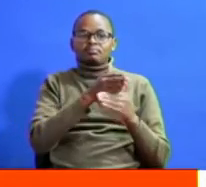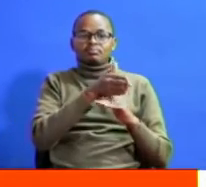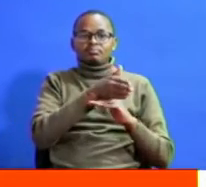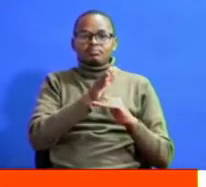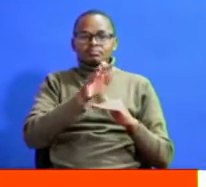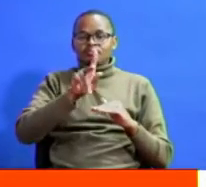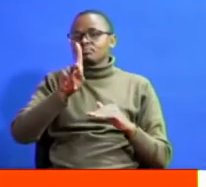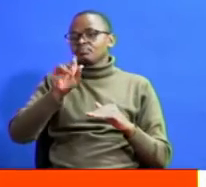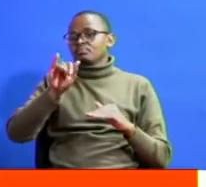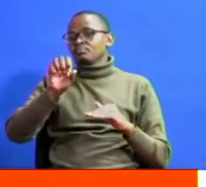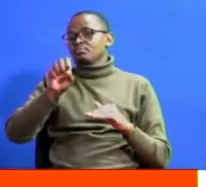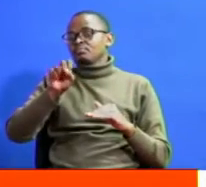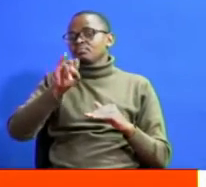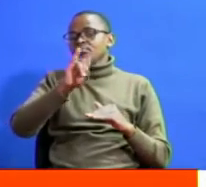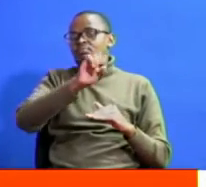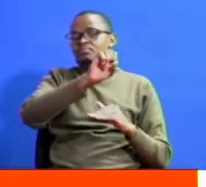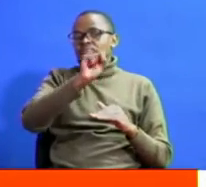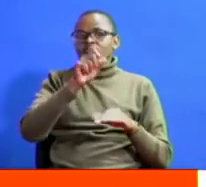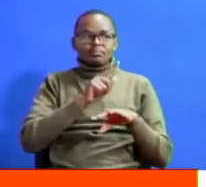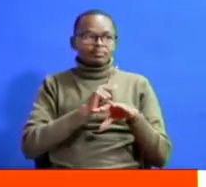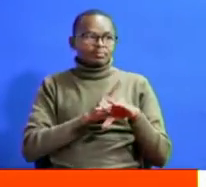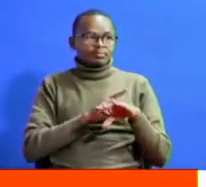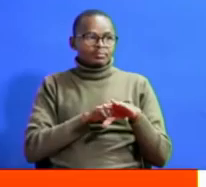Kisii tumekuwa na shida wakati wa